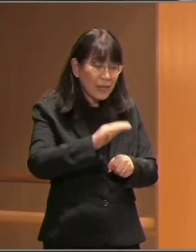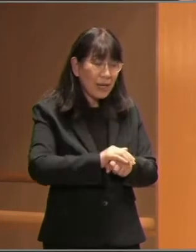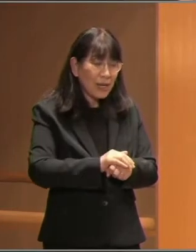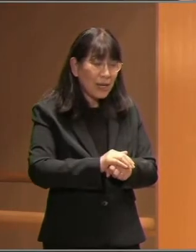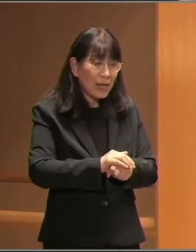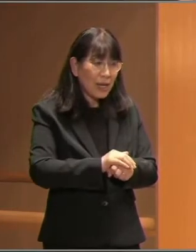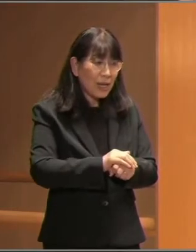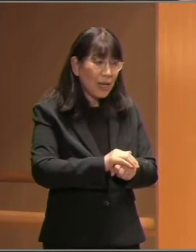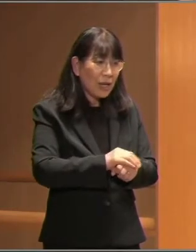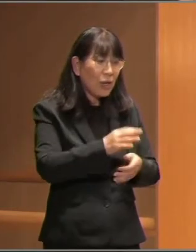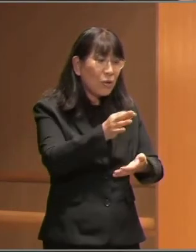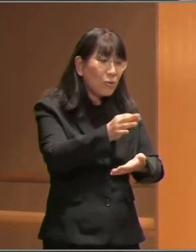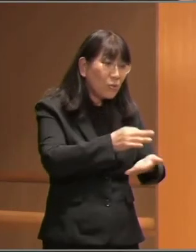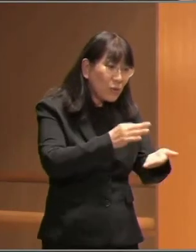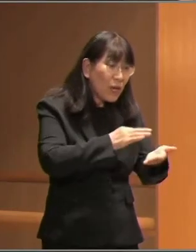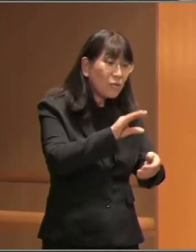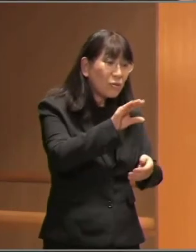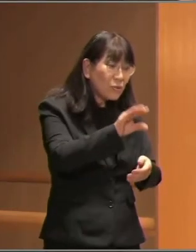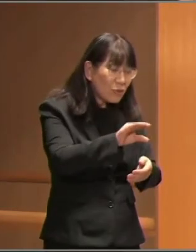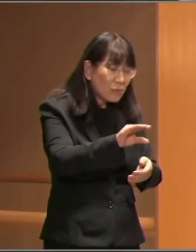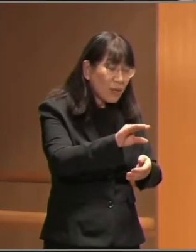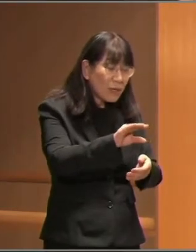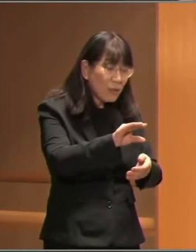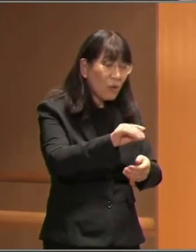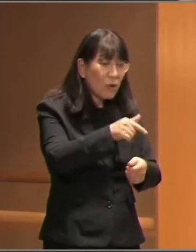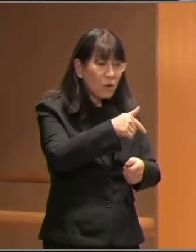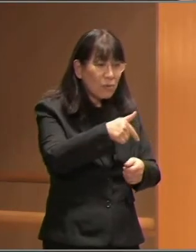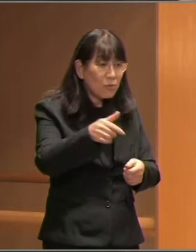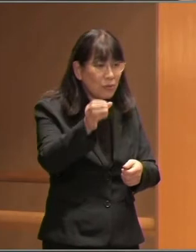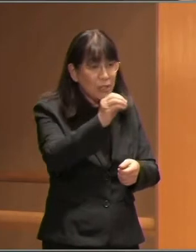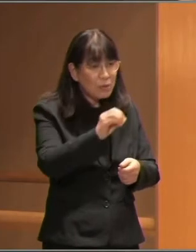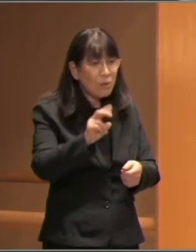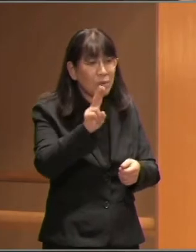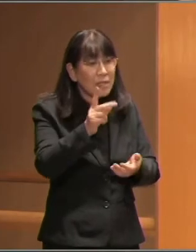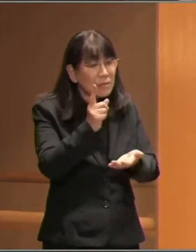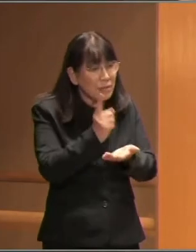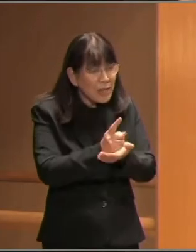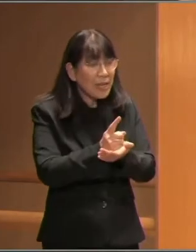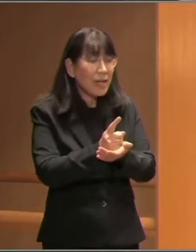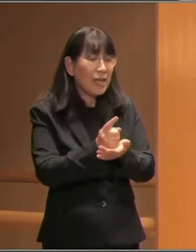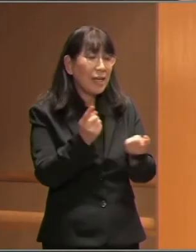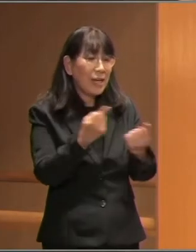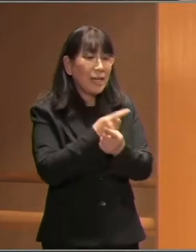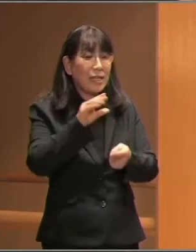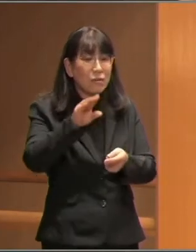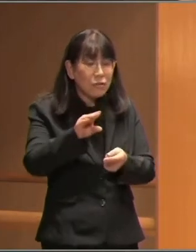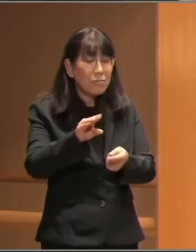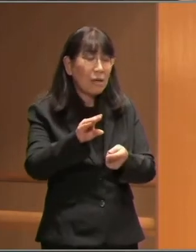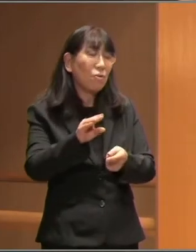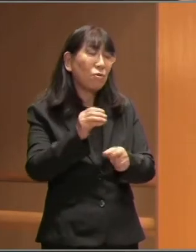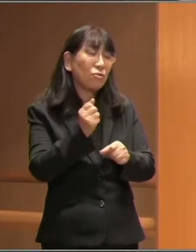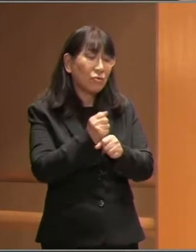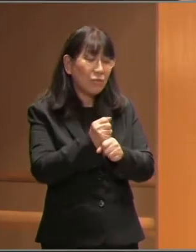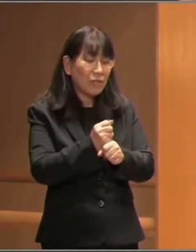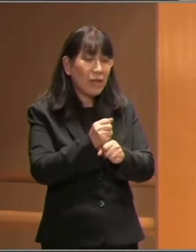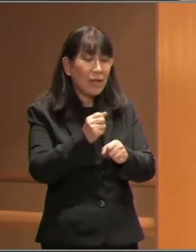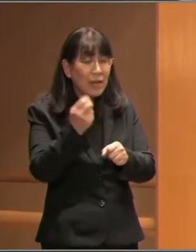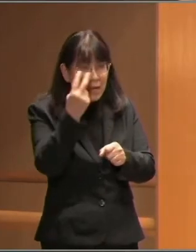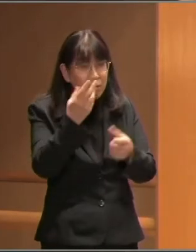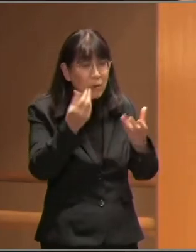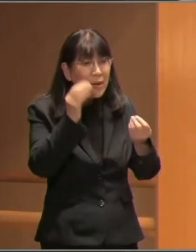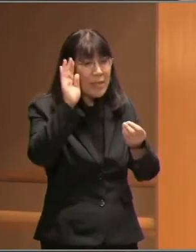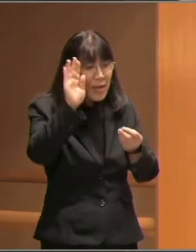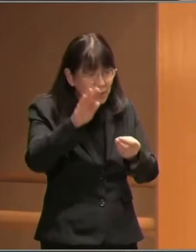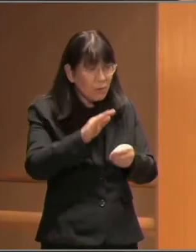the first prototype was realized. So actually 2 parts of the existing vehicle